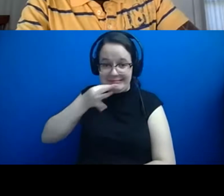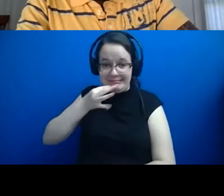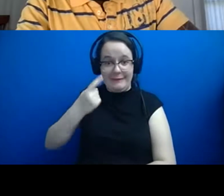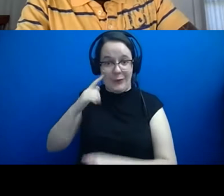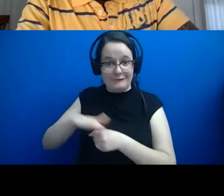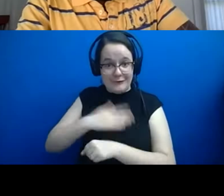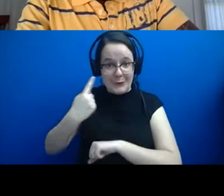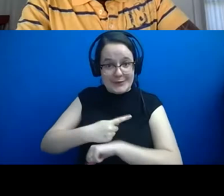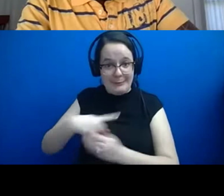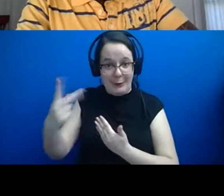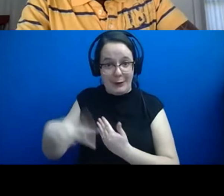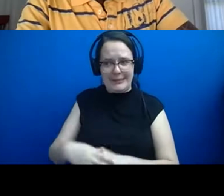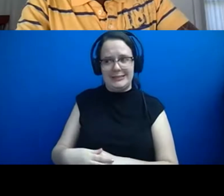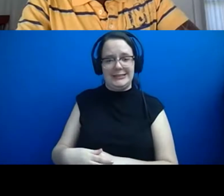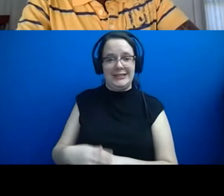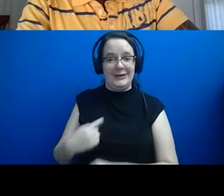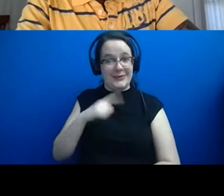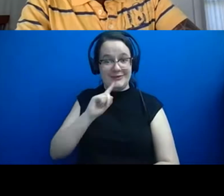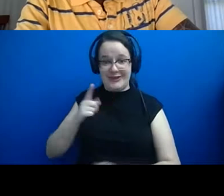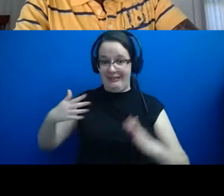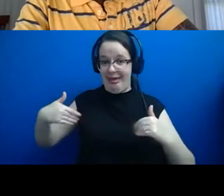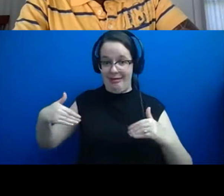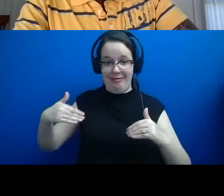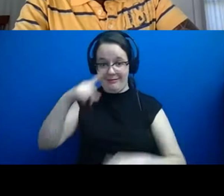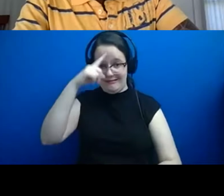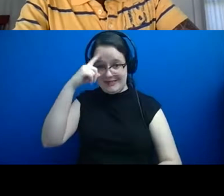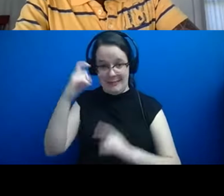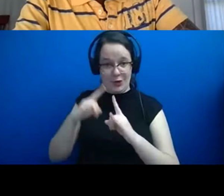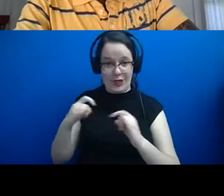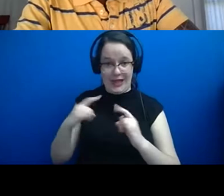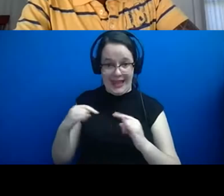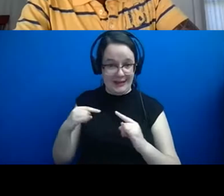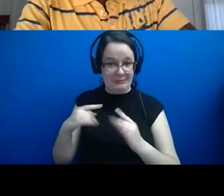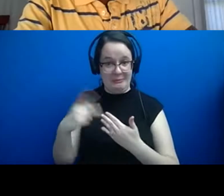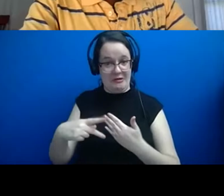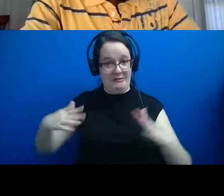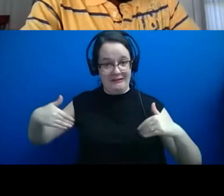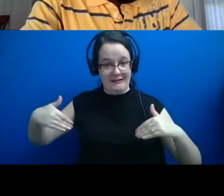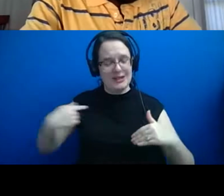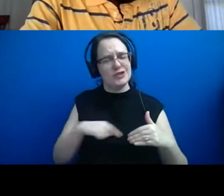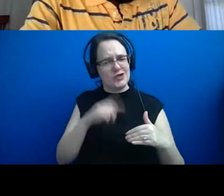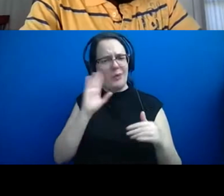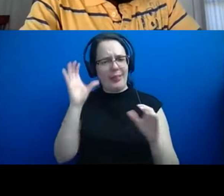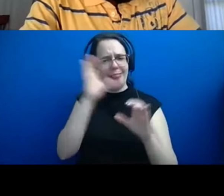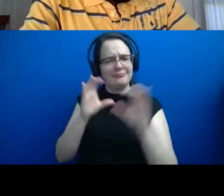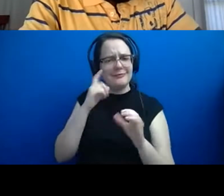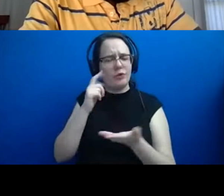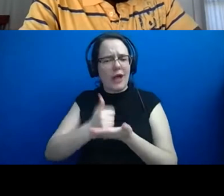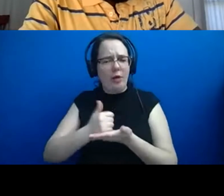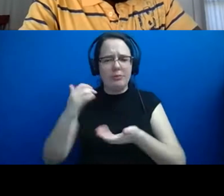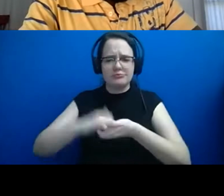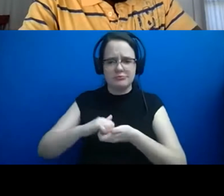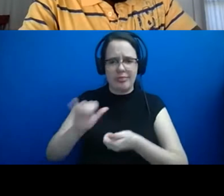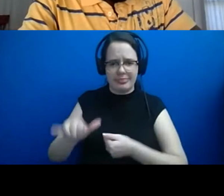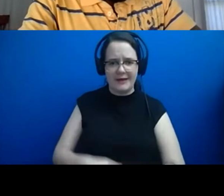and we really haven't done like summer camp programming. So we'll be looking for help with that. I also